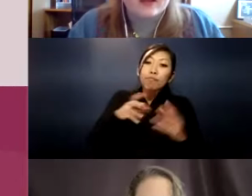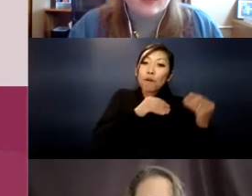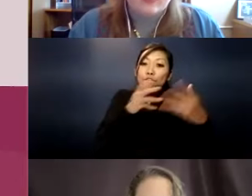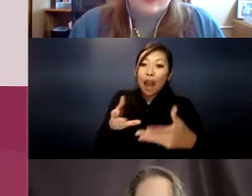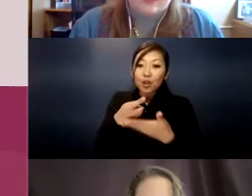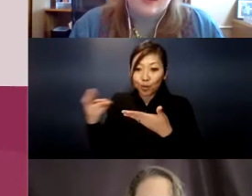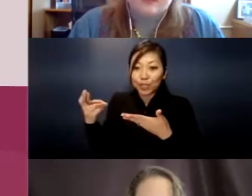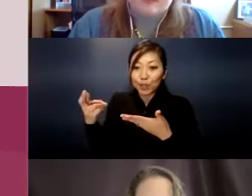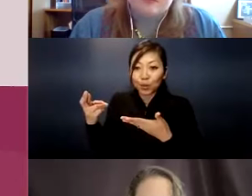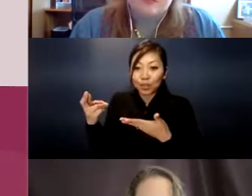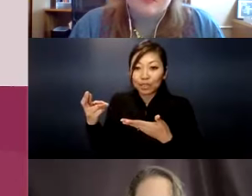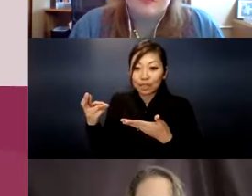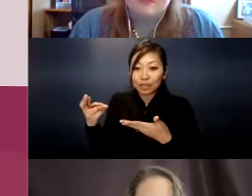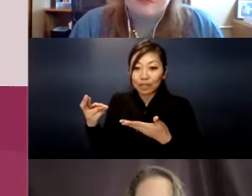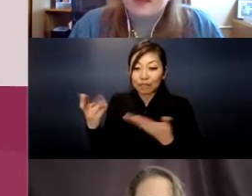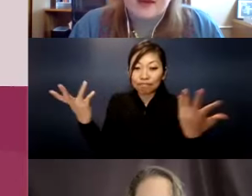for that.